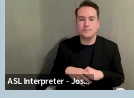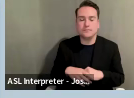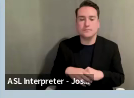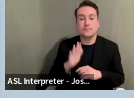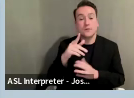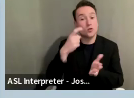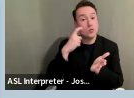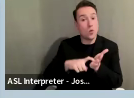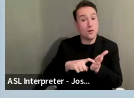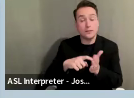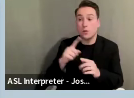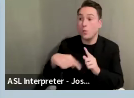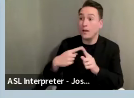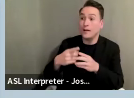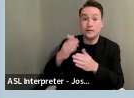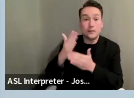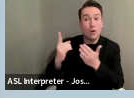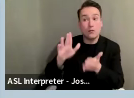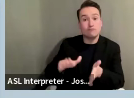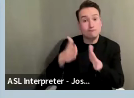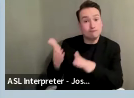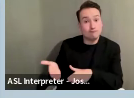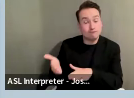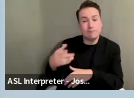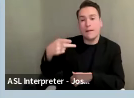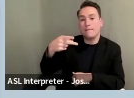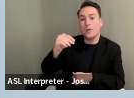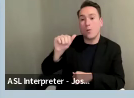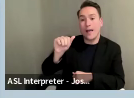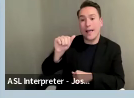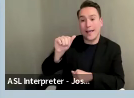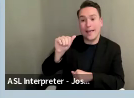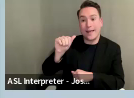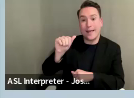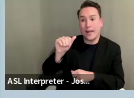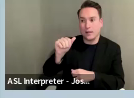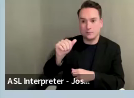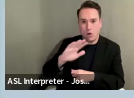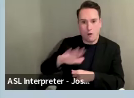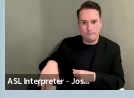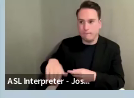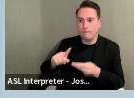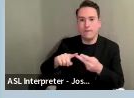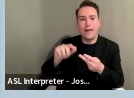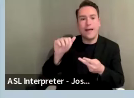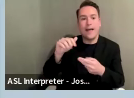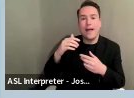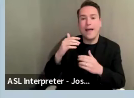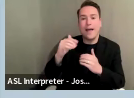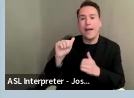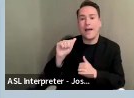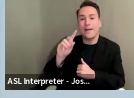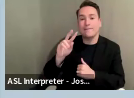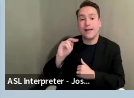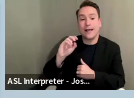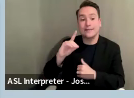when people pass away, the power of attorney disappears and the advanced healthcare directive disappears, because when people pass away,